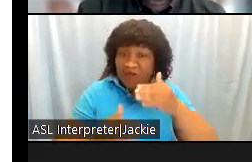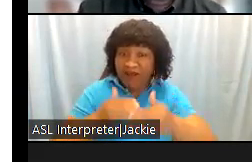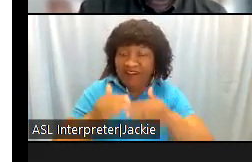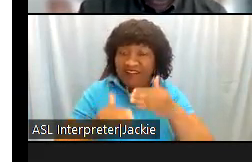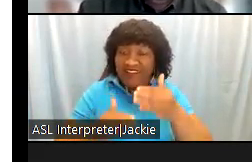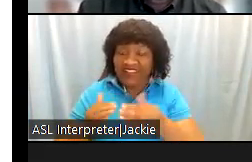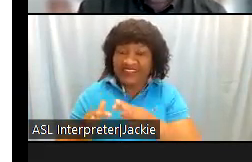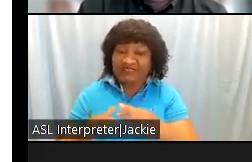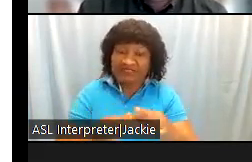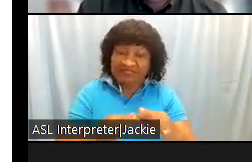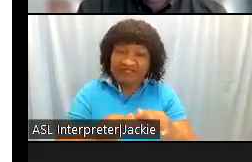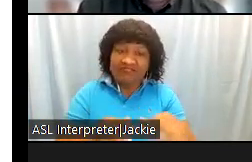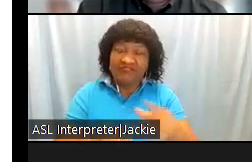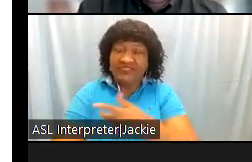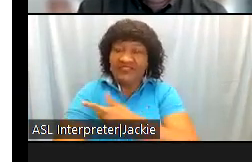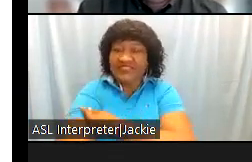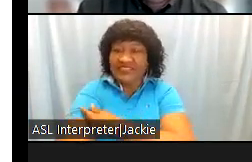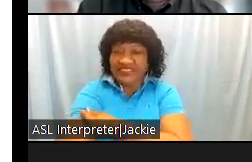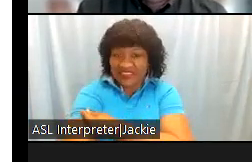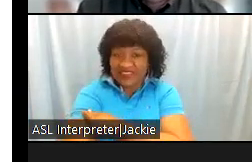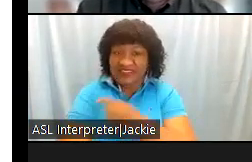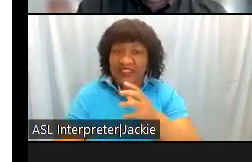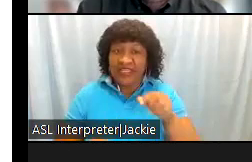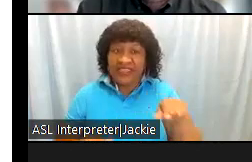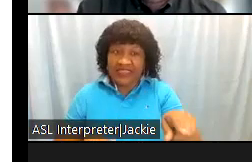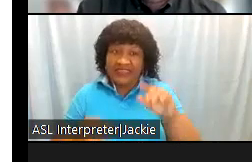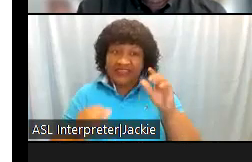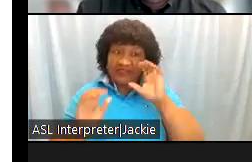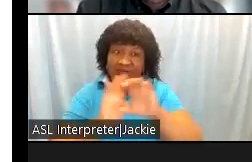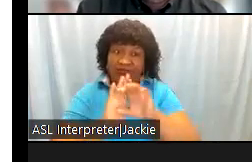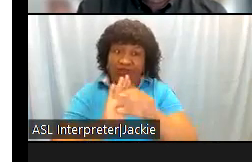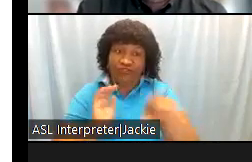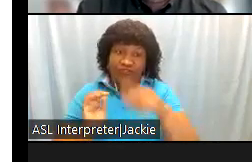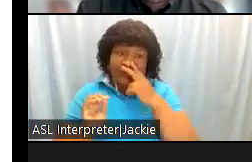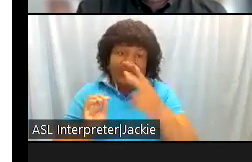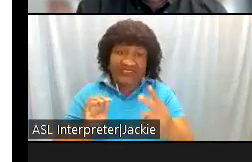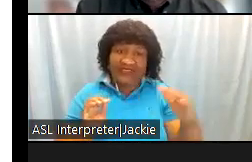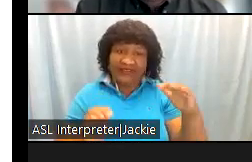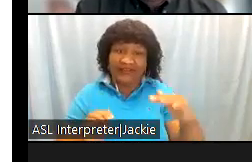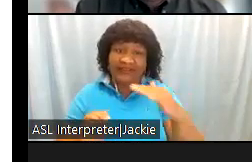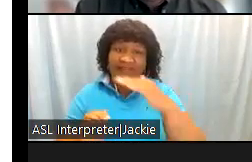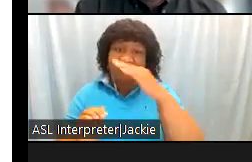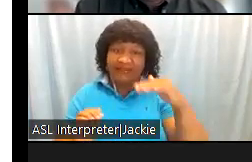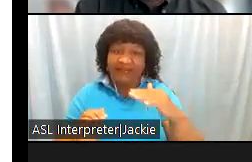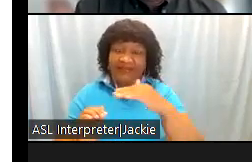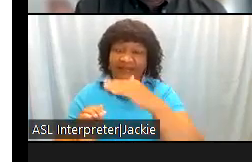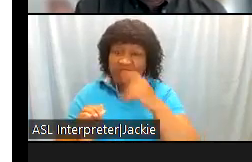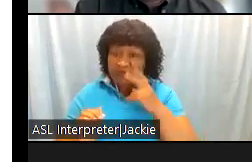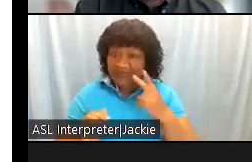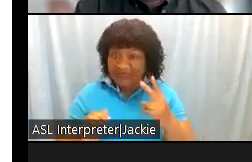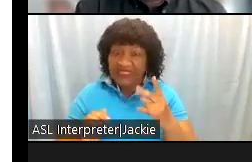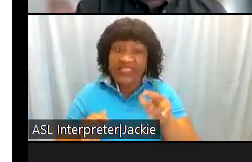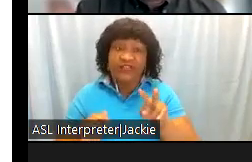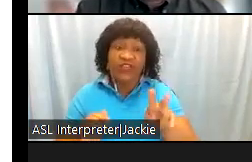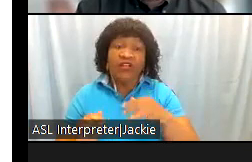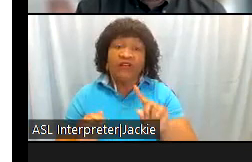around vaccination. And this figure here shows, and you can see if we look at